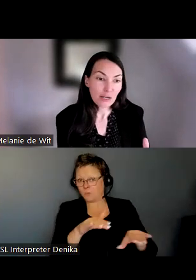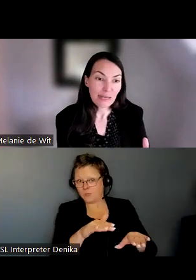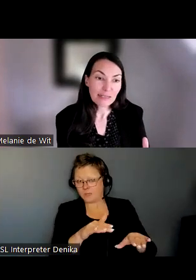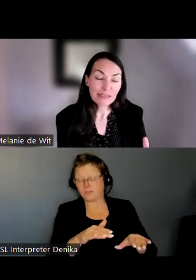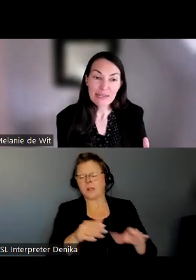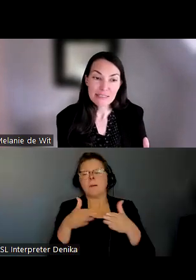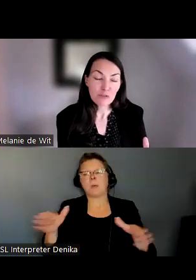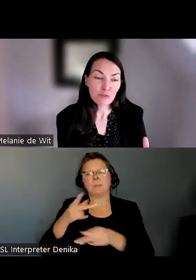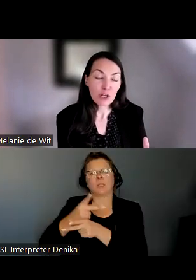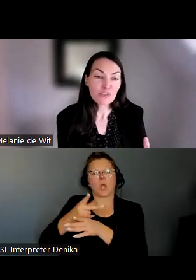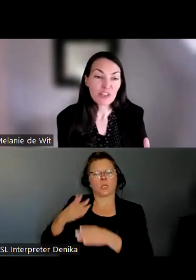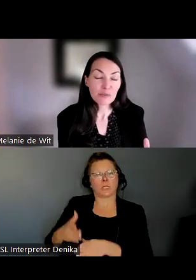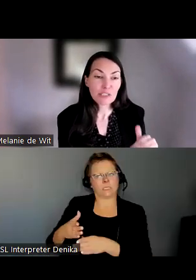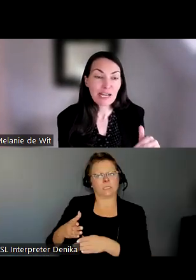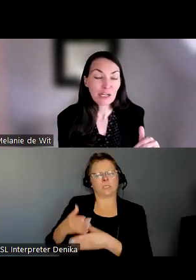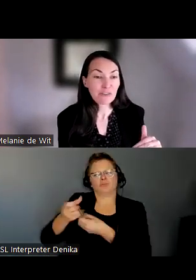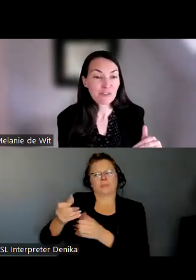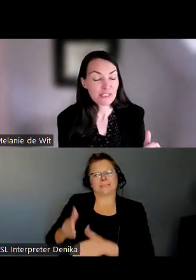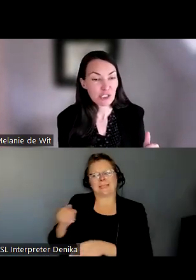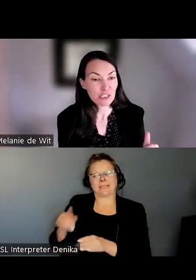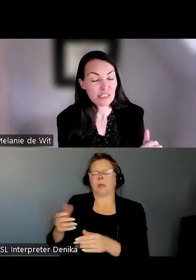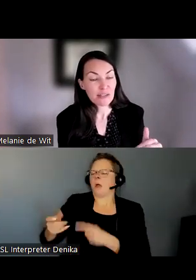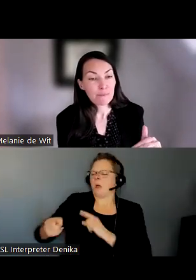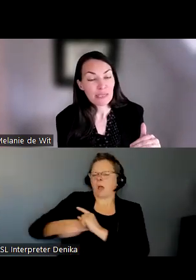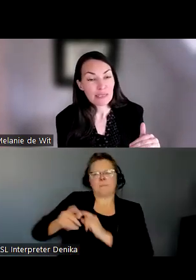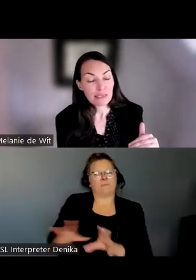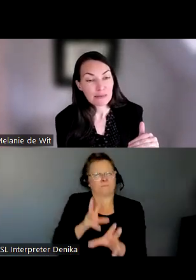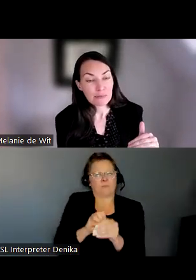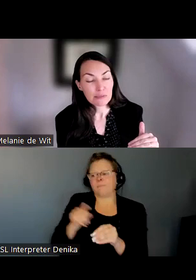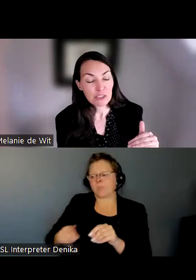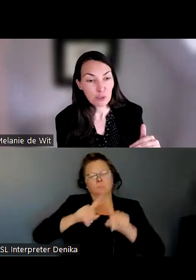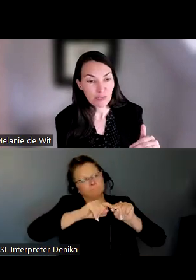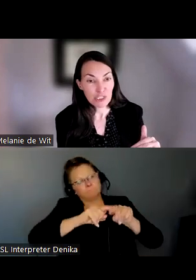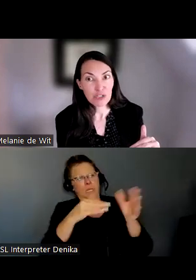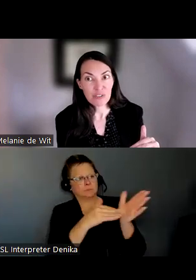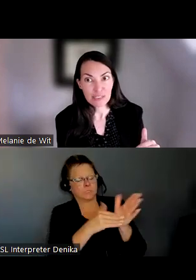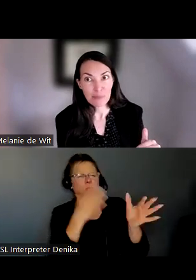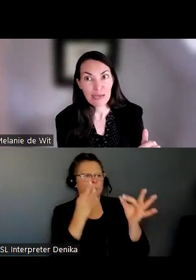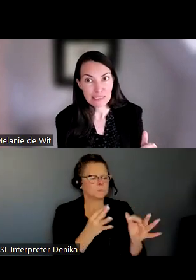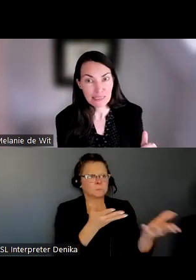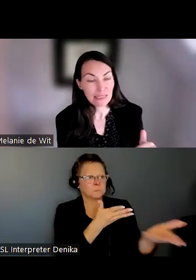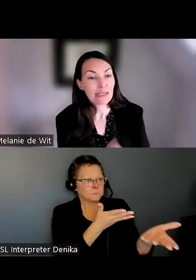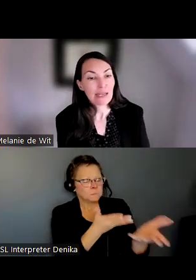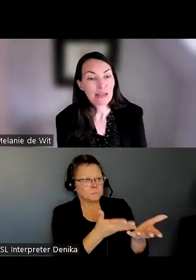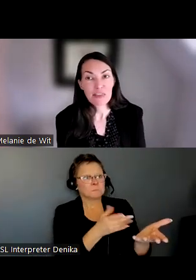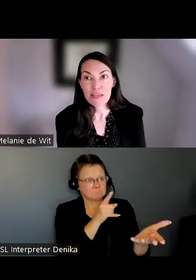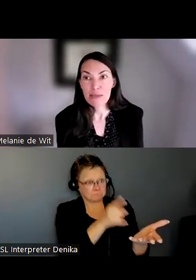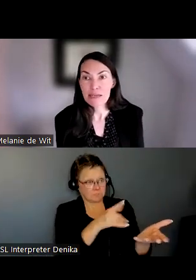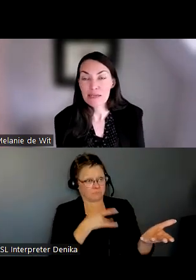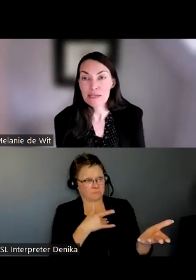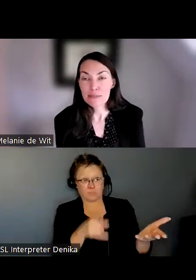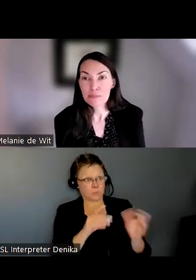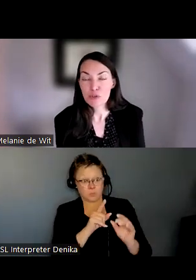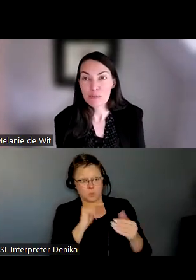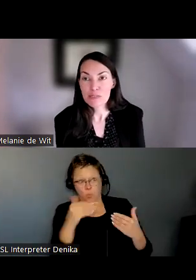trustee automatically gets involved. They rely on the physician's determination of incapacity, and then they